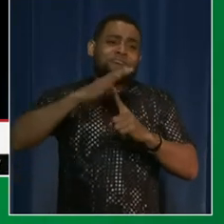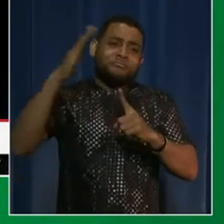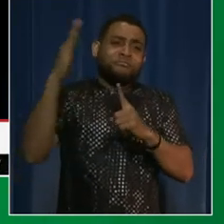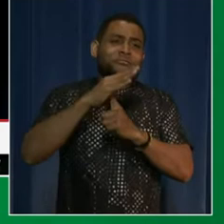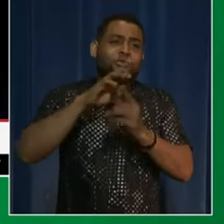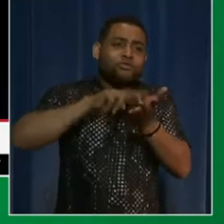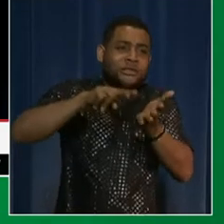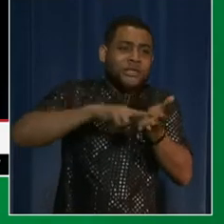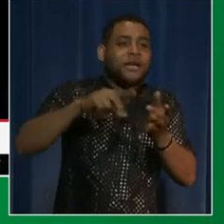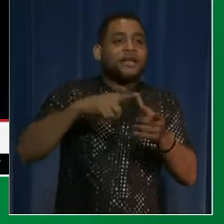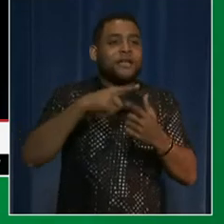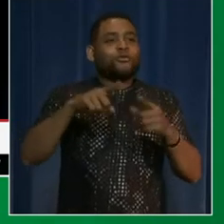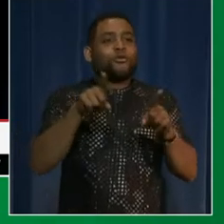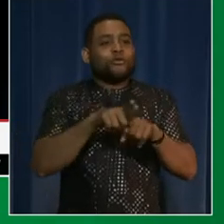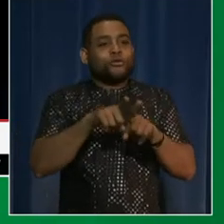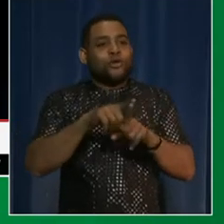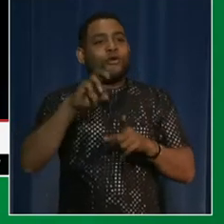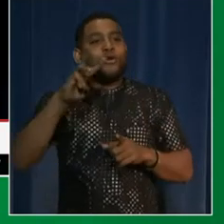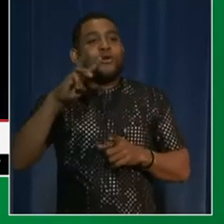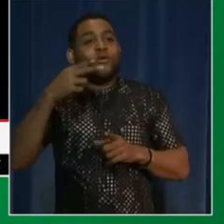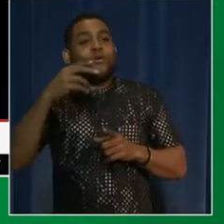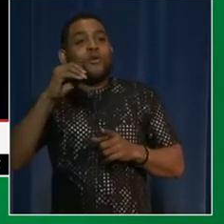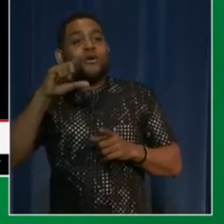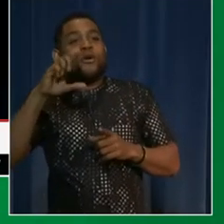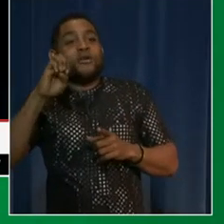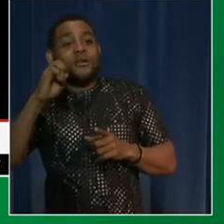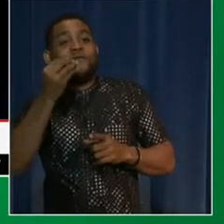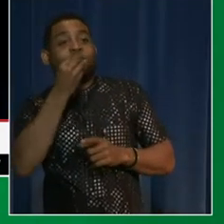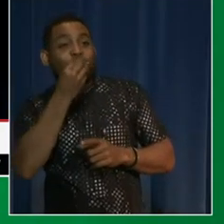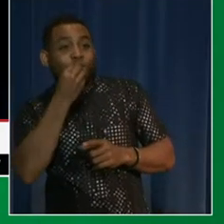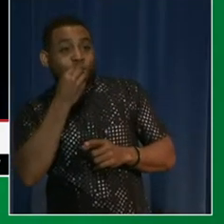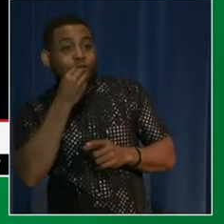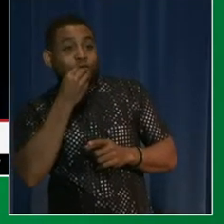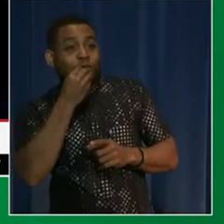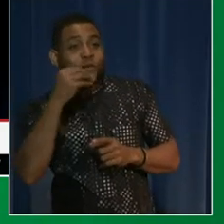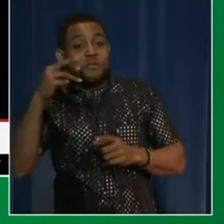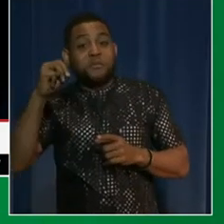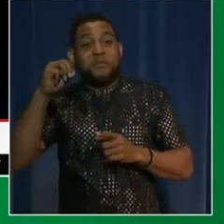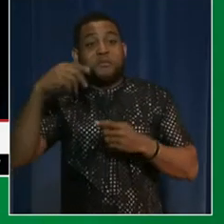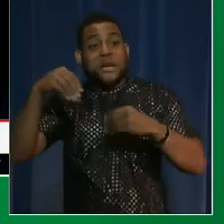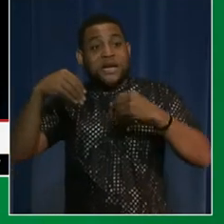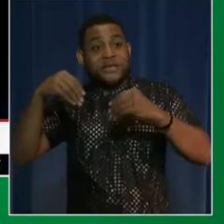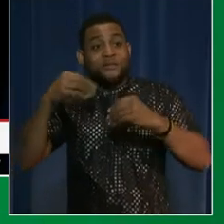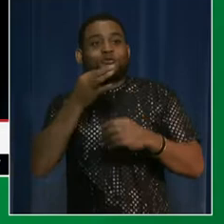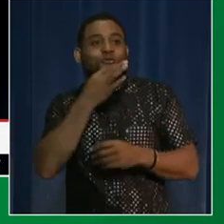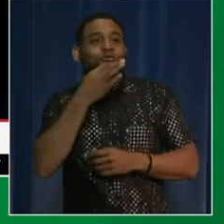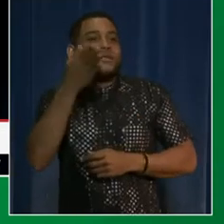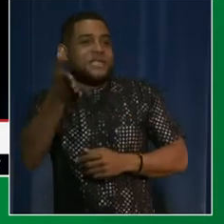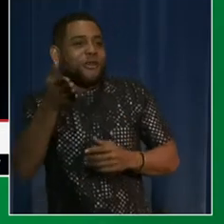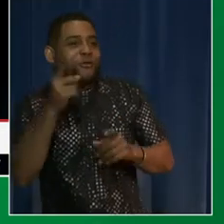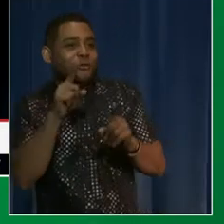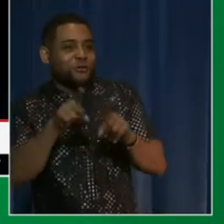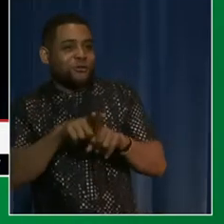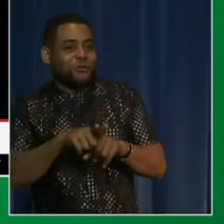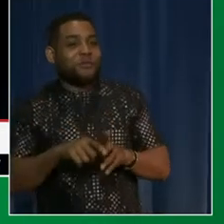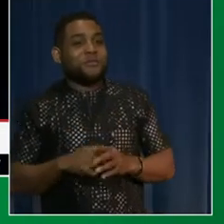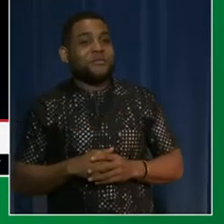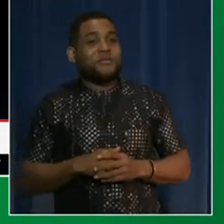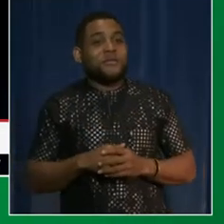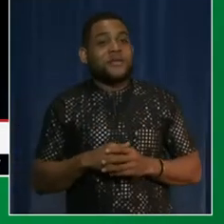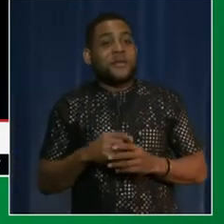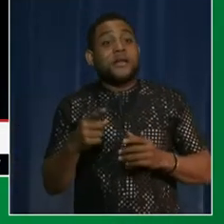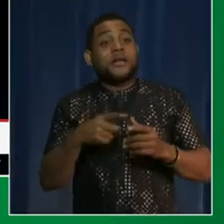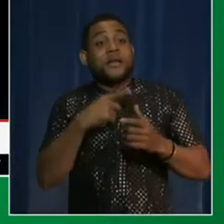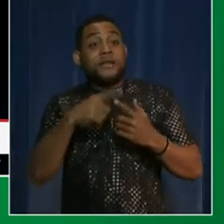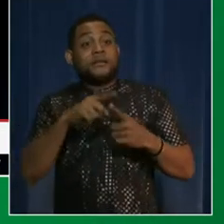way. I'm also thinking about Skyland, and that we've been able to deliver it, start